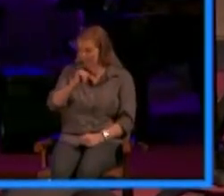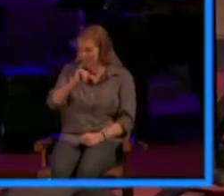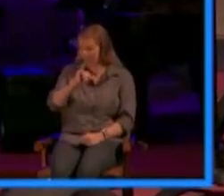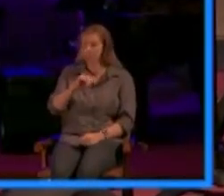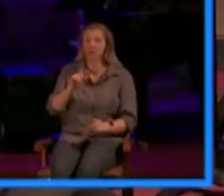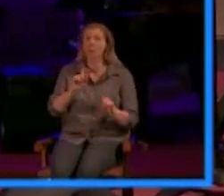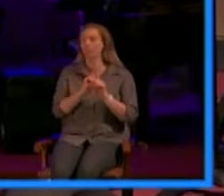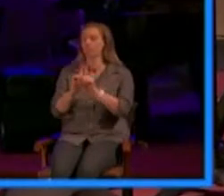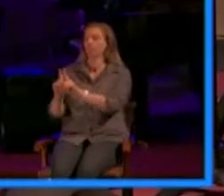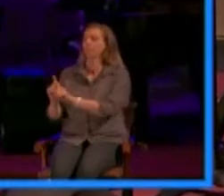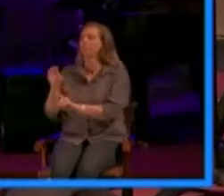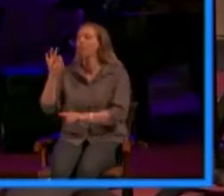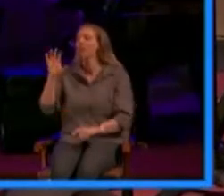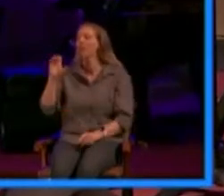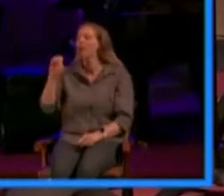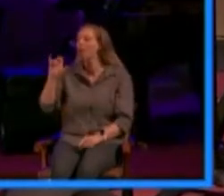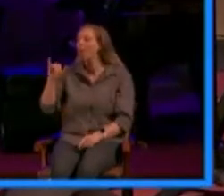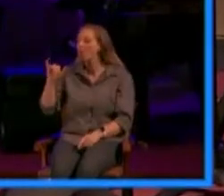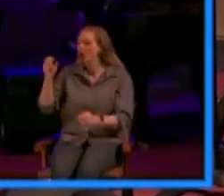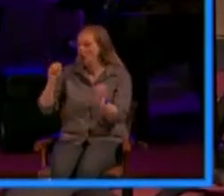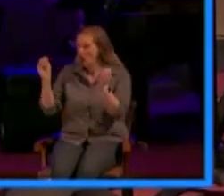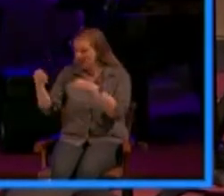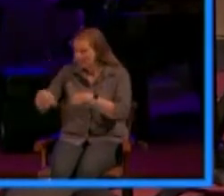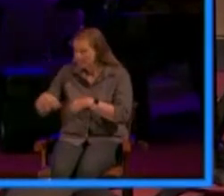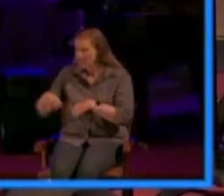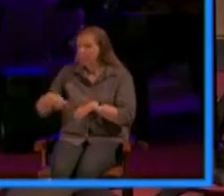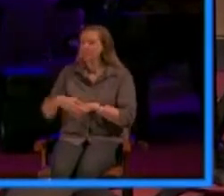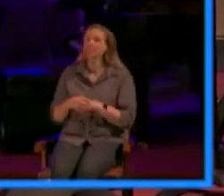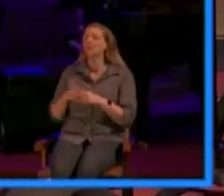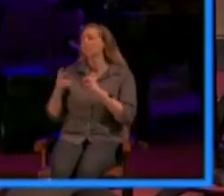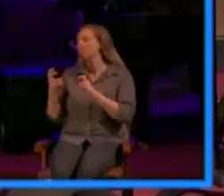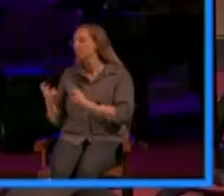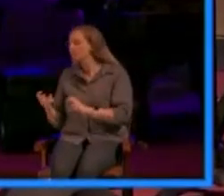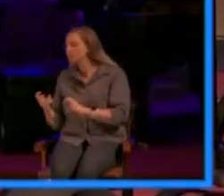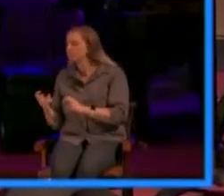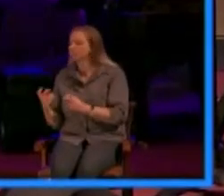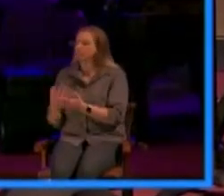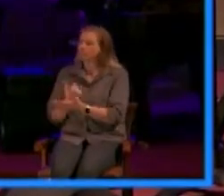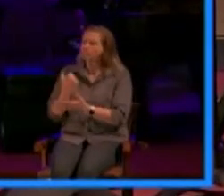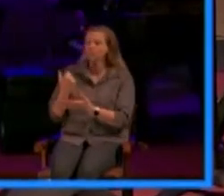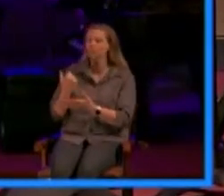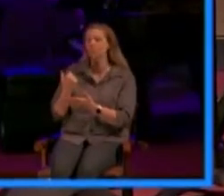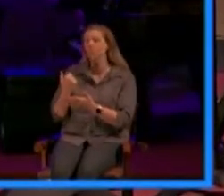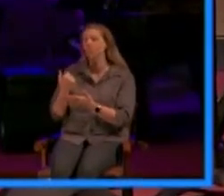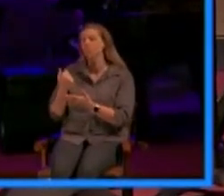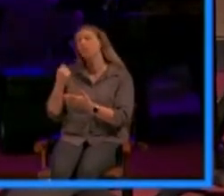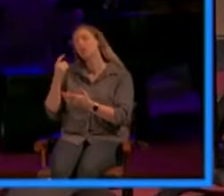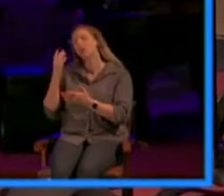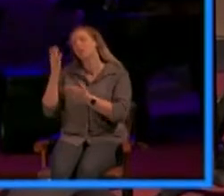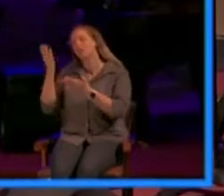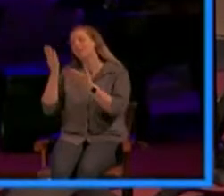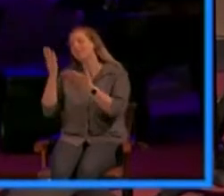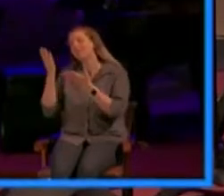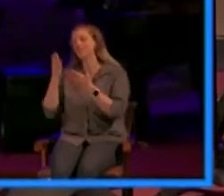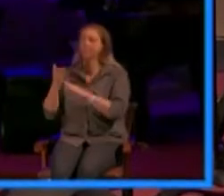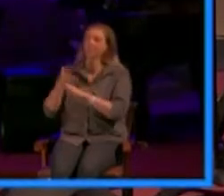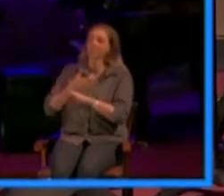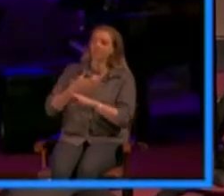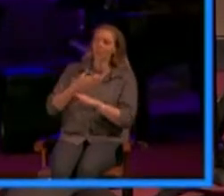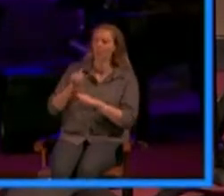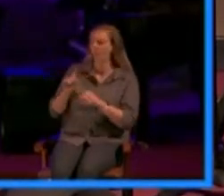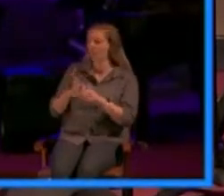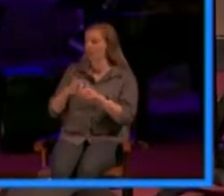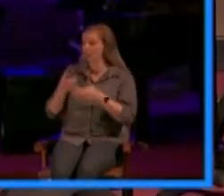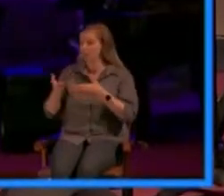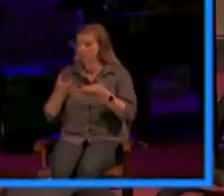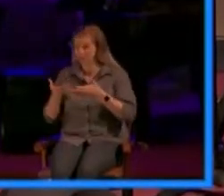moments, last couple moments of some time of reflection before the first service. And so I was seated there and